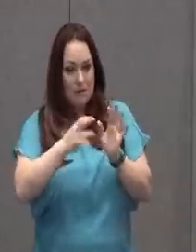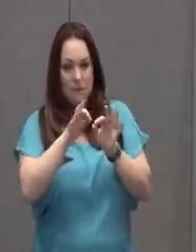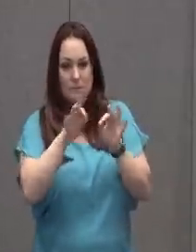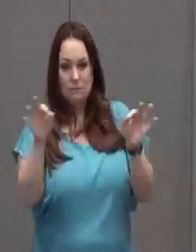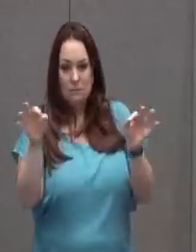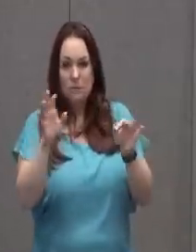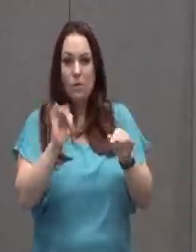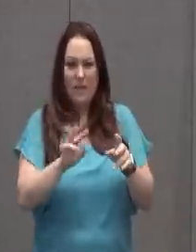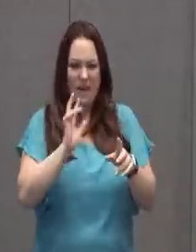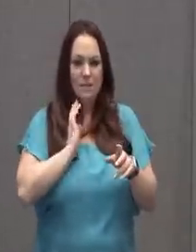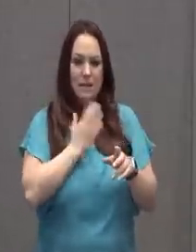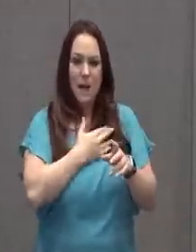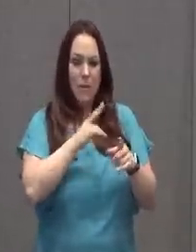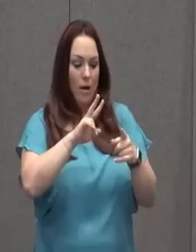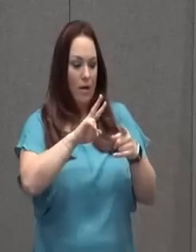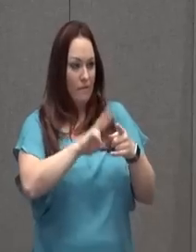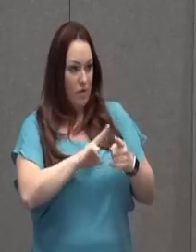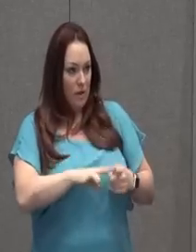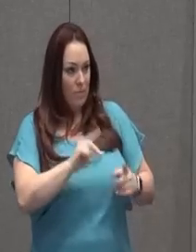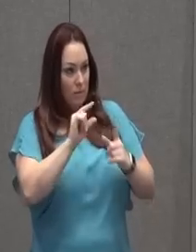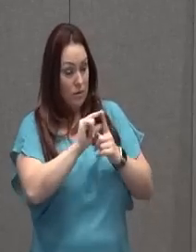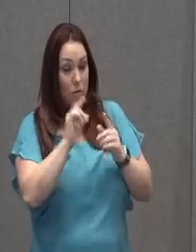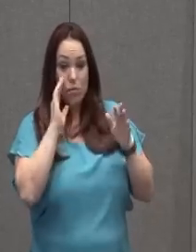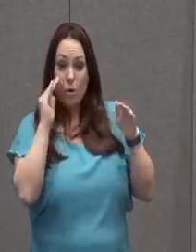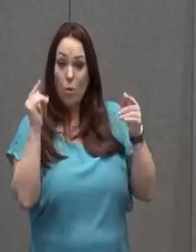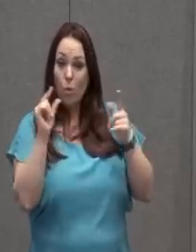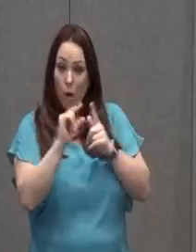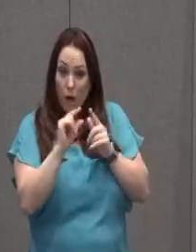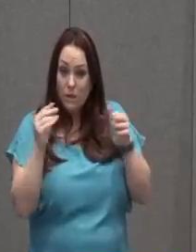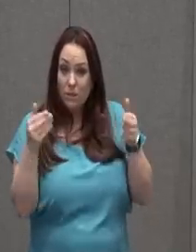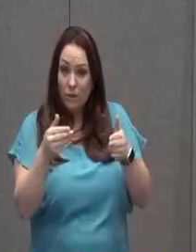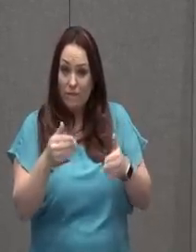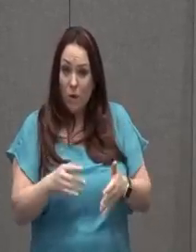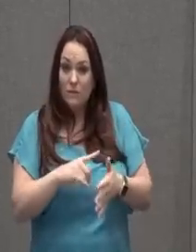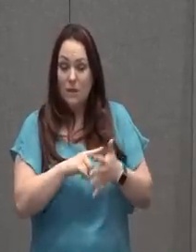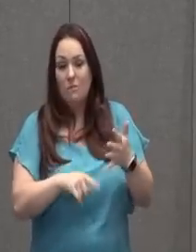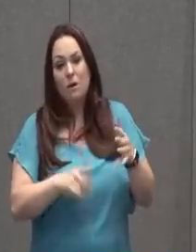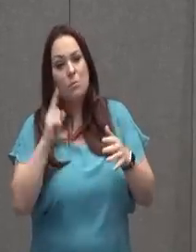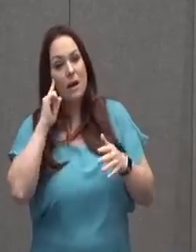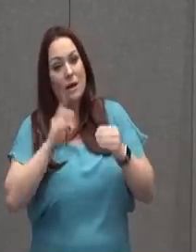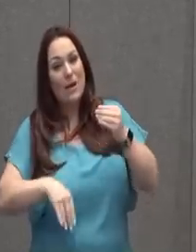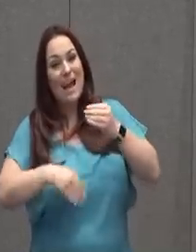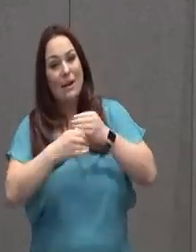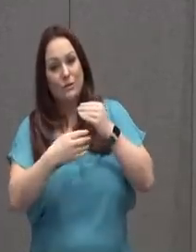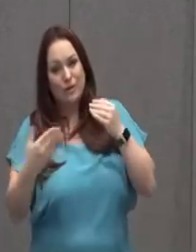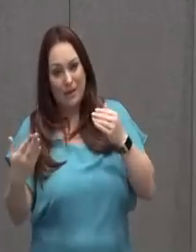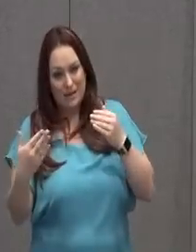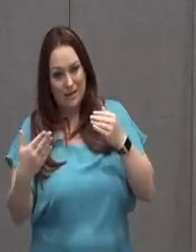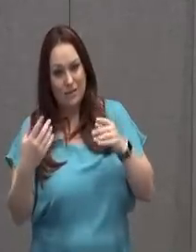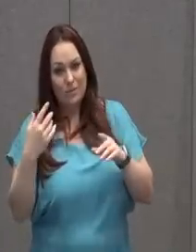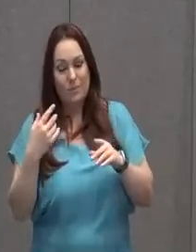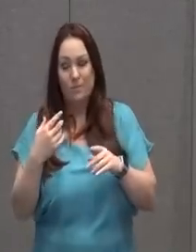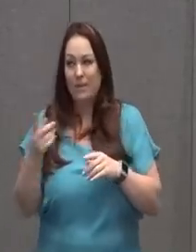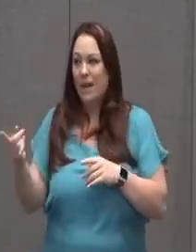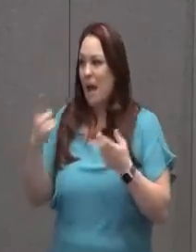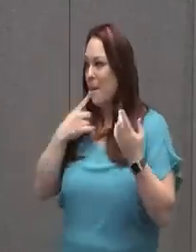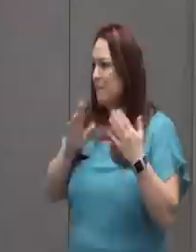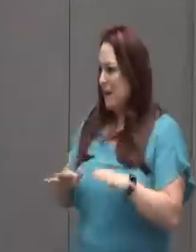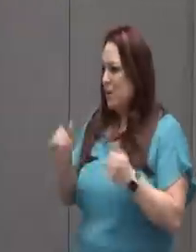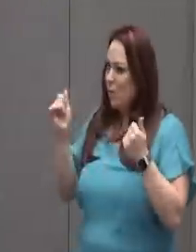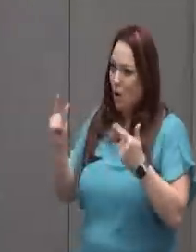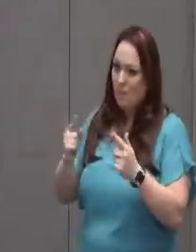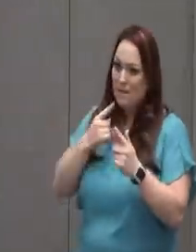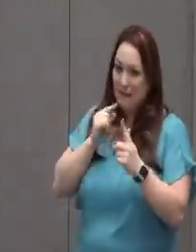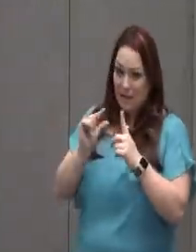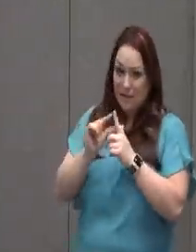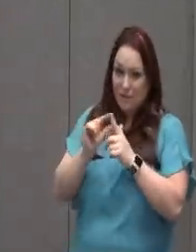vocabulary word, the words that we're focusing on, but you might hear some extra stuff. I bet you will all be saying a lot of these